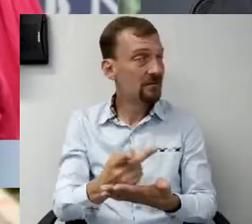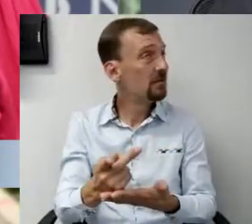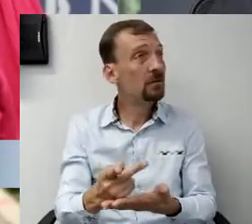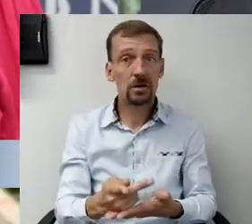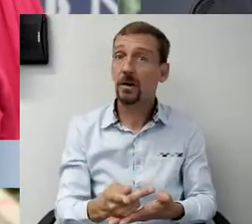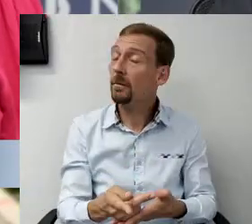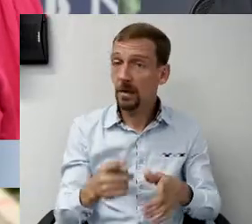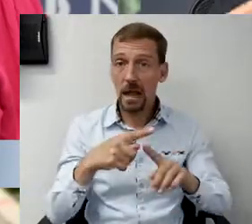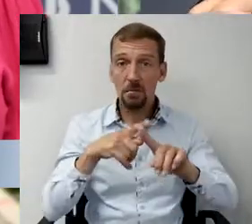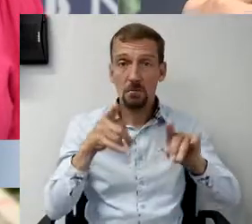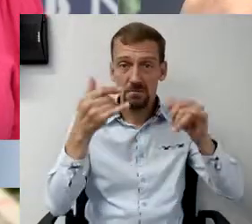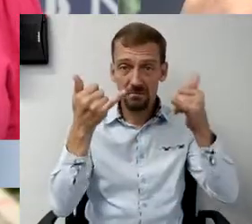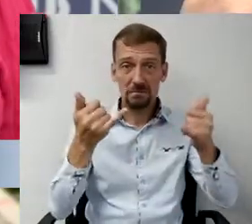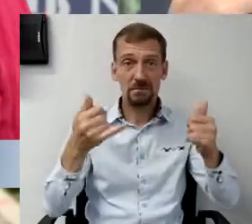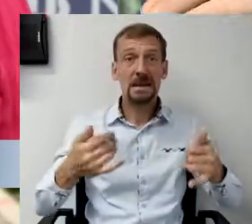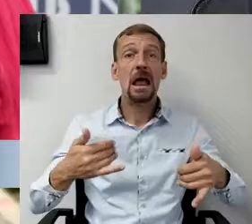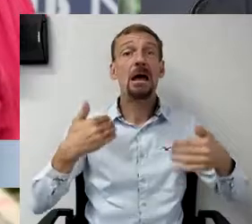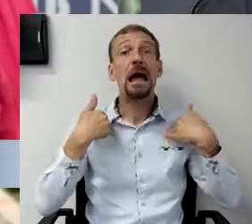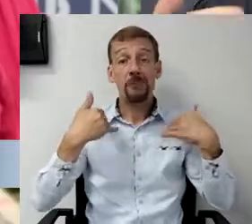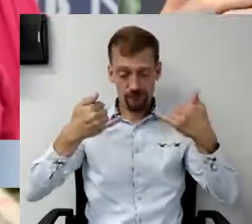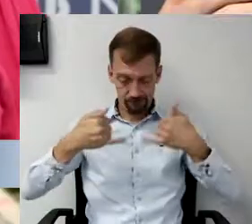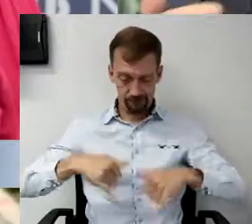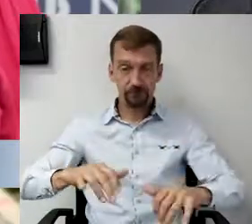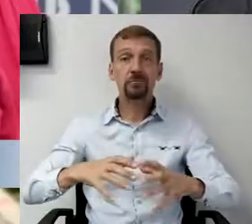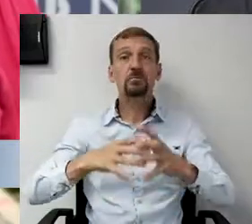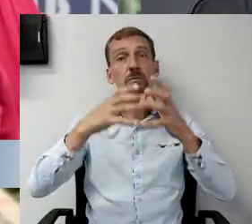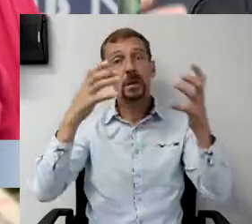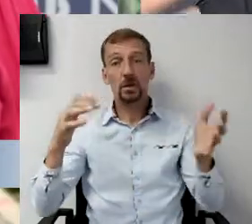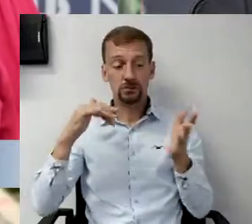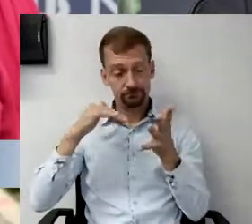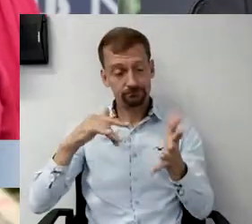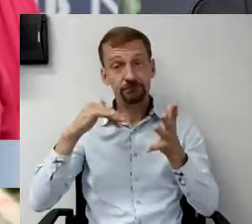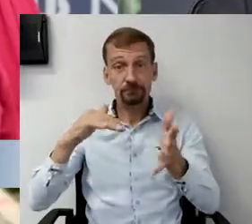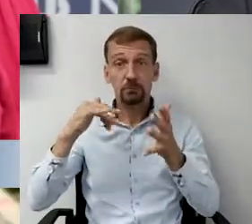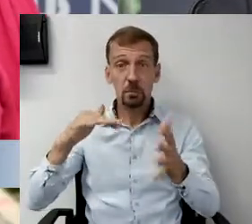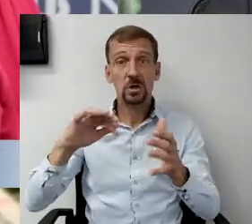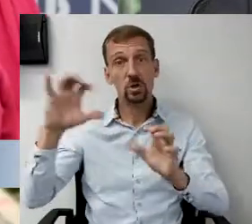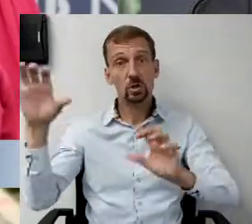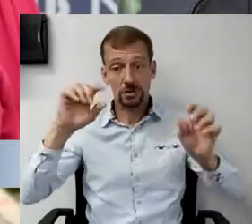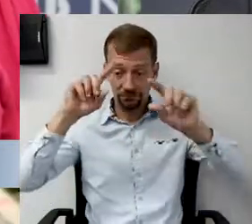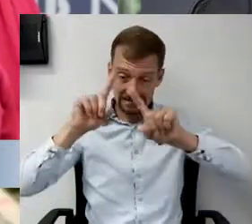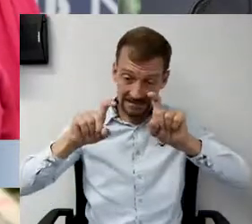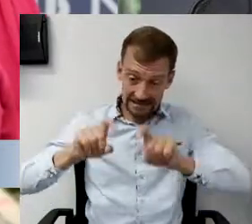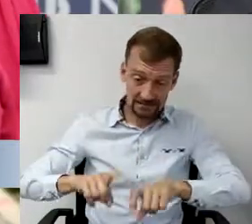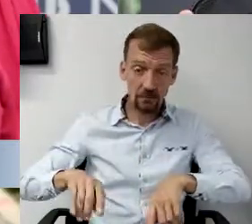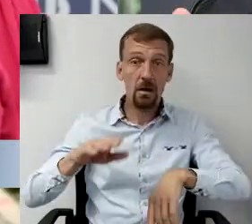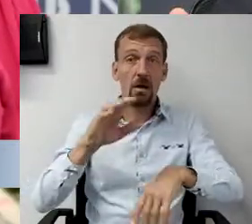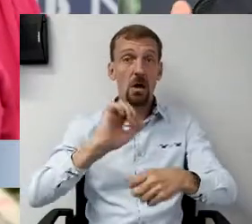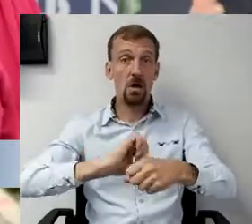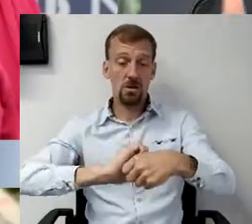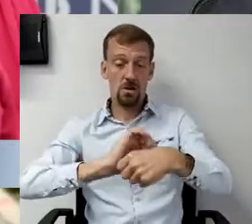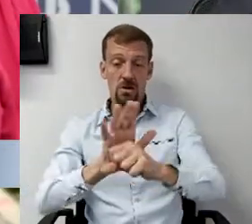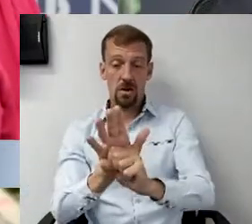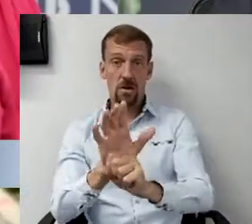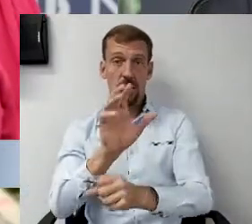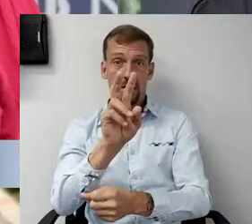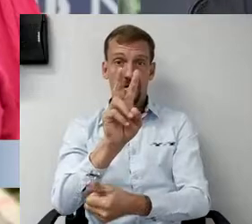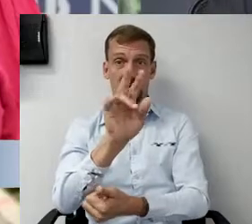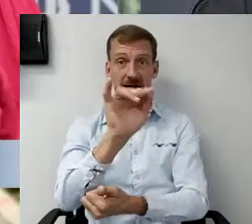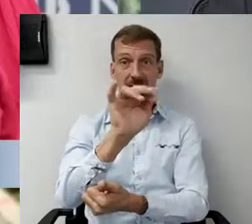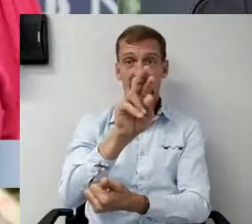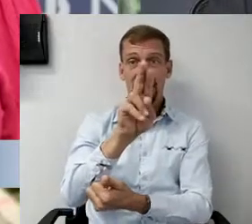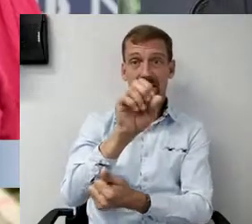studies going on, but there seems to, the COVID virus definitely can wreak